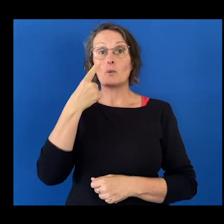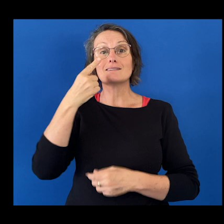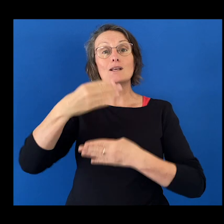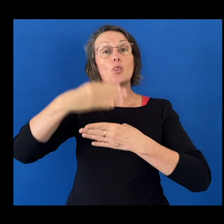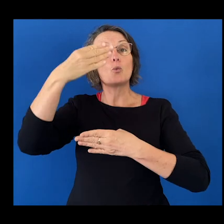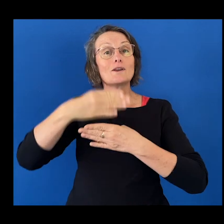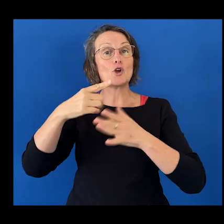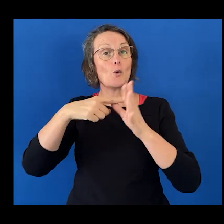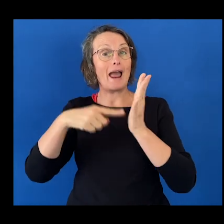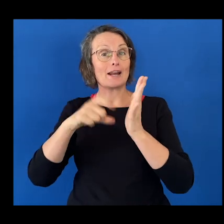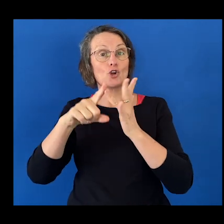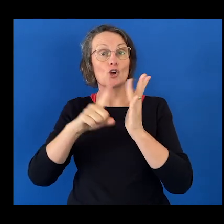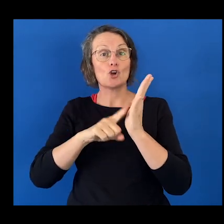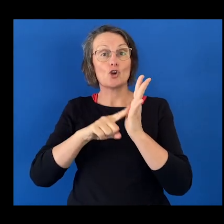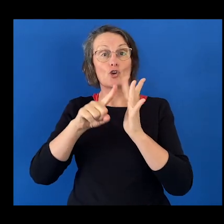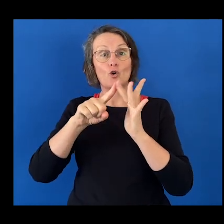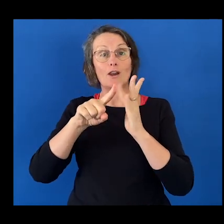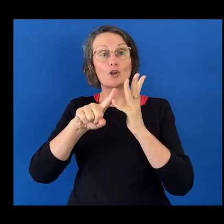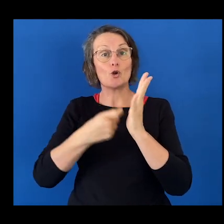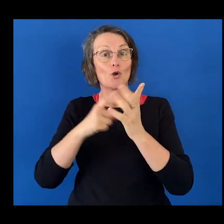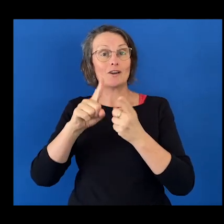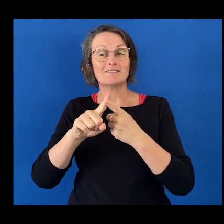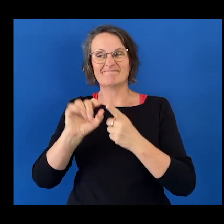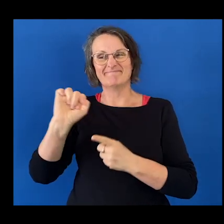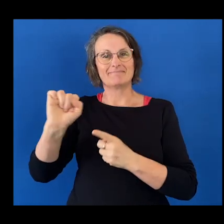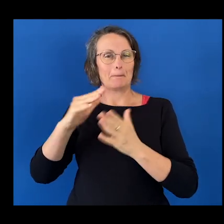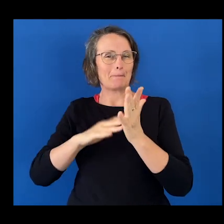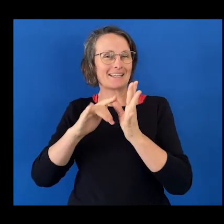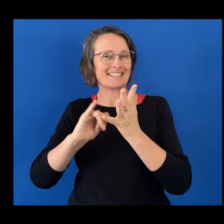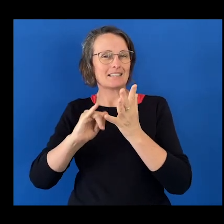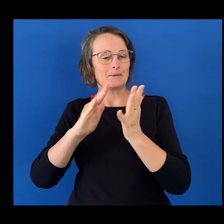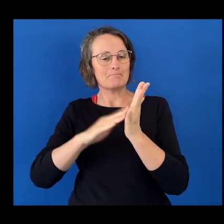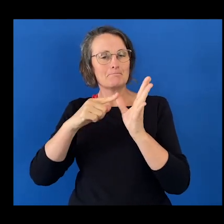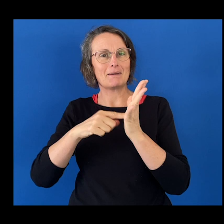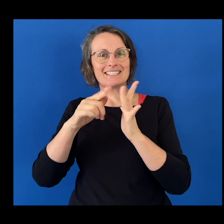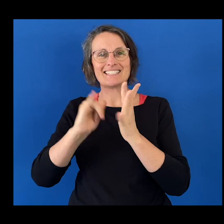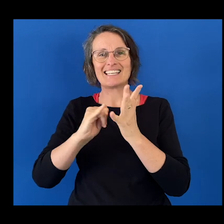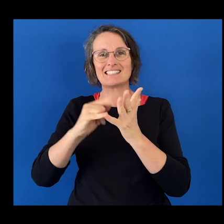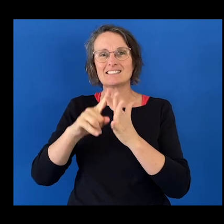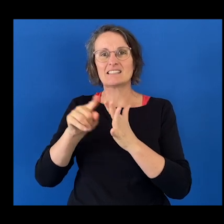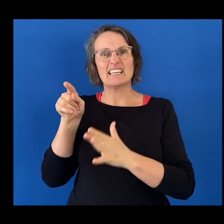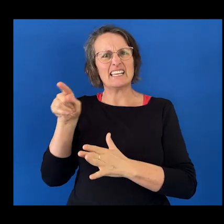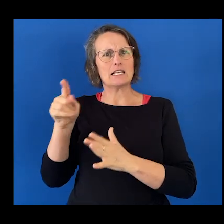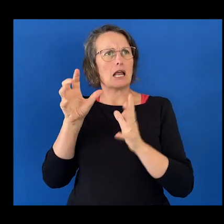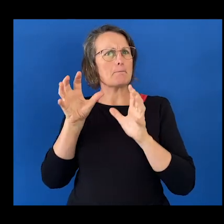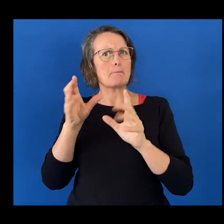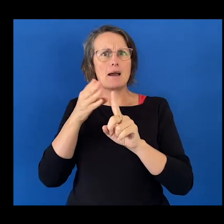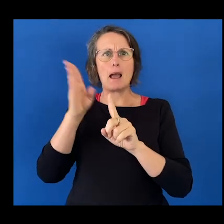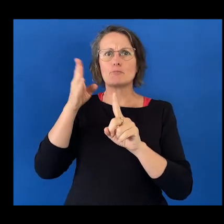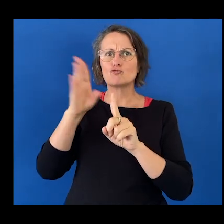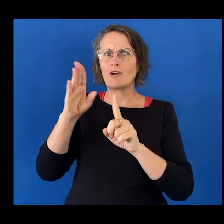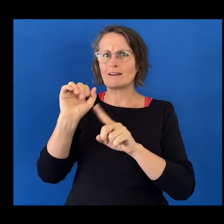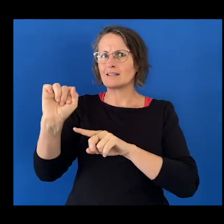at Collioure, Matisse's, and people went back to this example of Matisse at his most